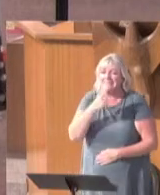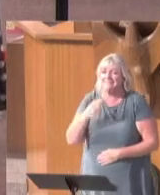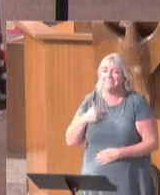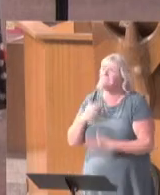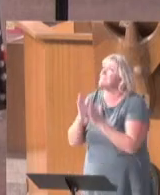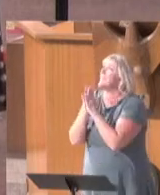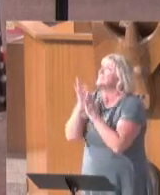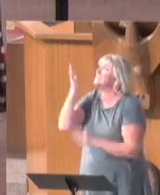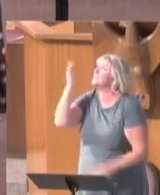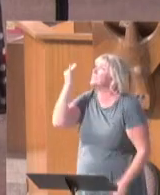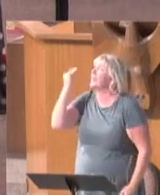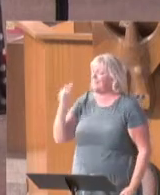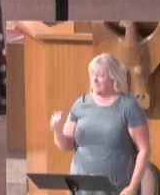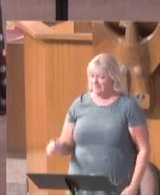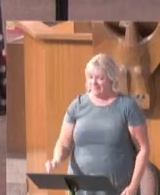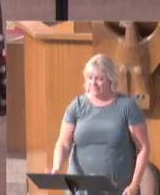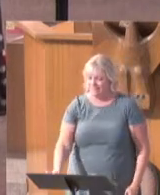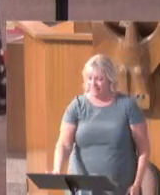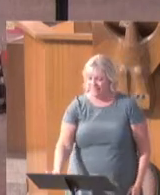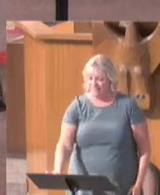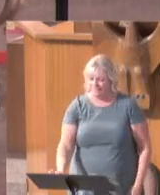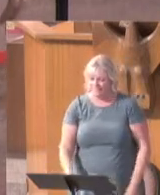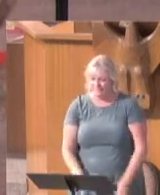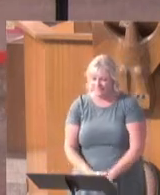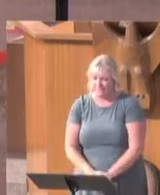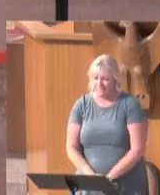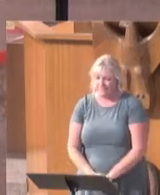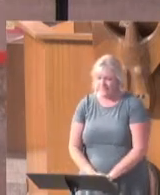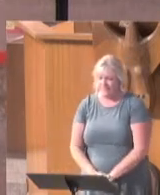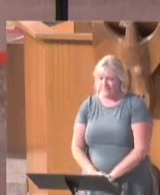to deny.